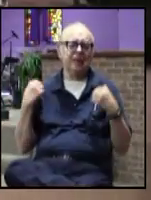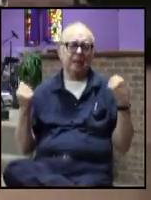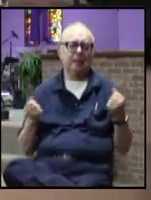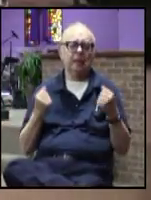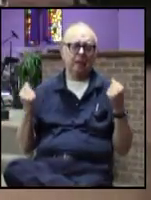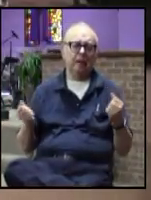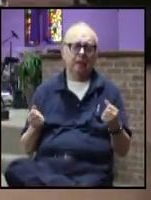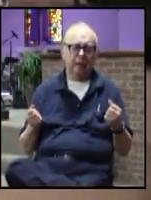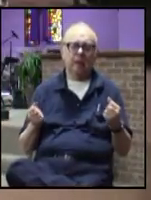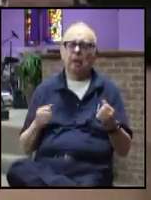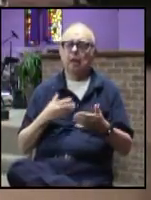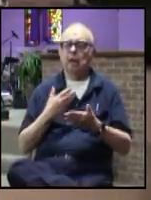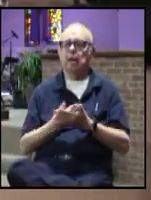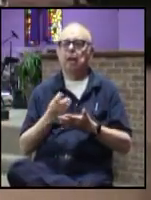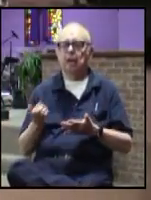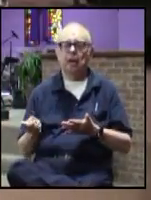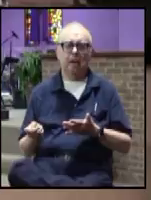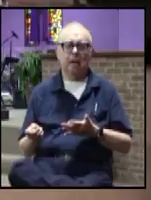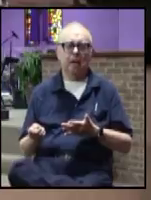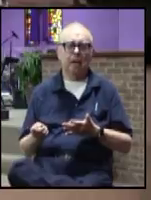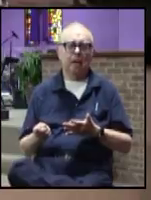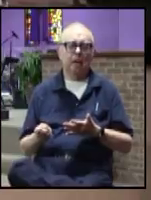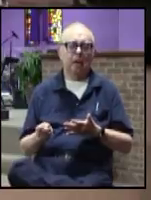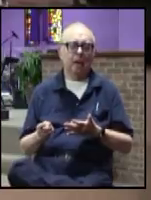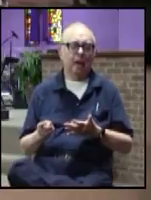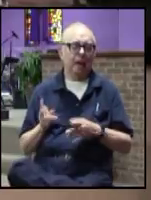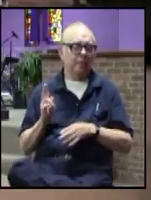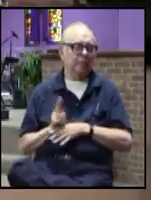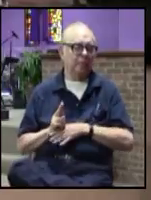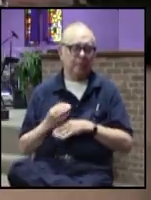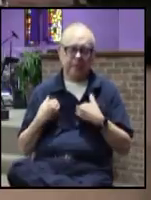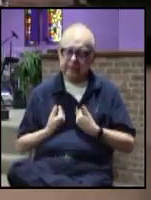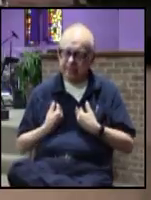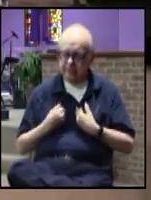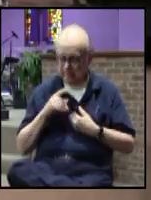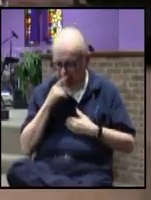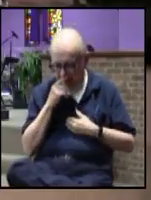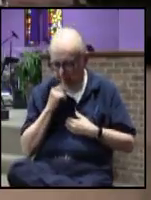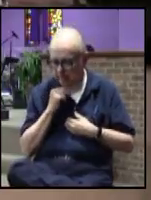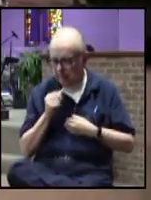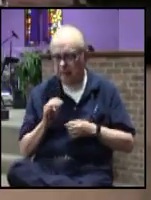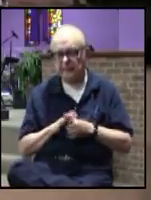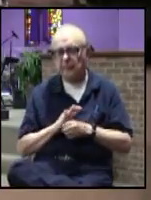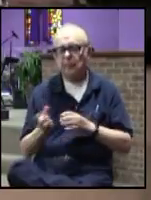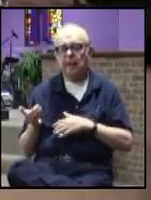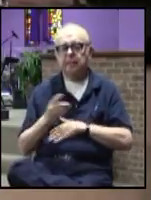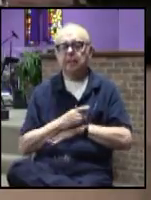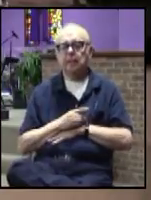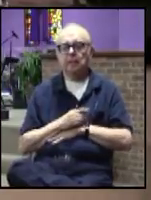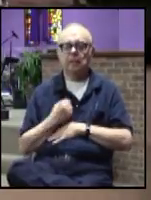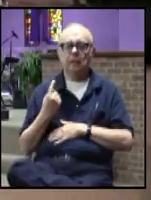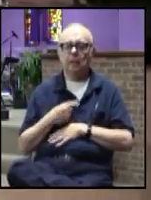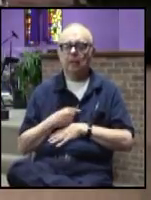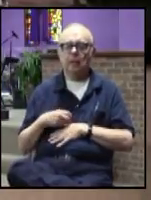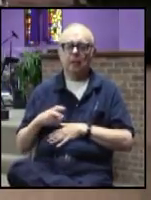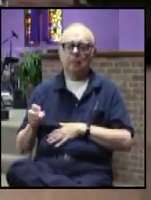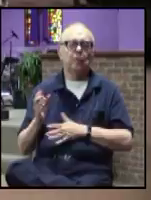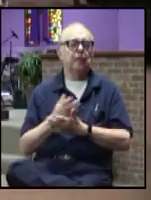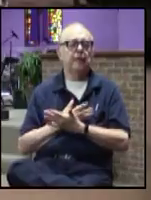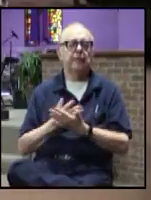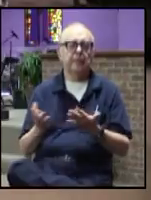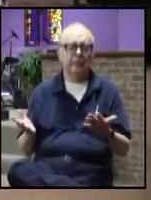anniversary. He said, we headed up there, and he said, and I wore them out. Disneyland wasn't very full that day for some reason, and we